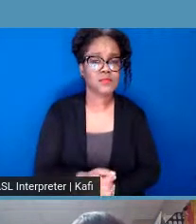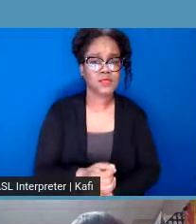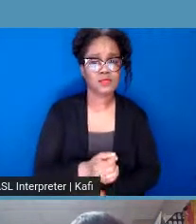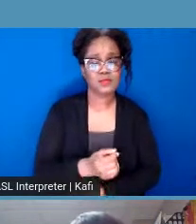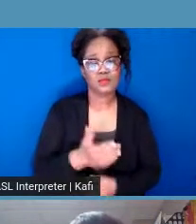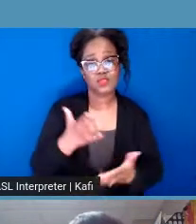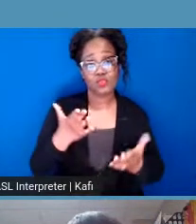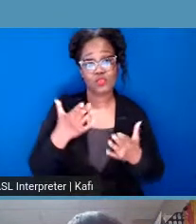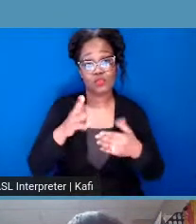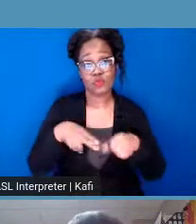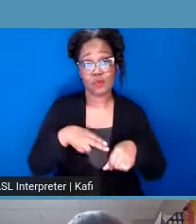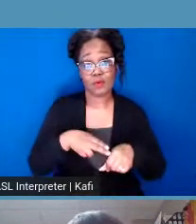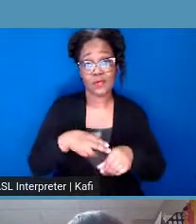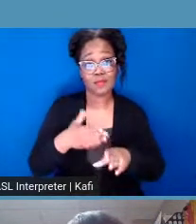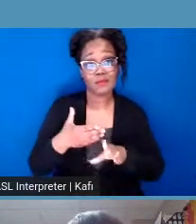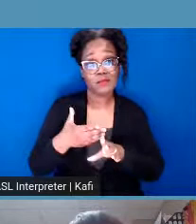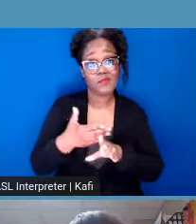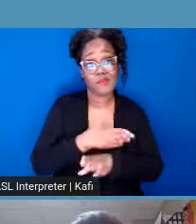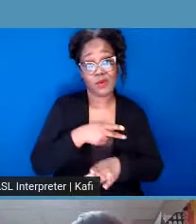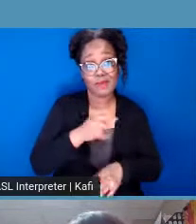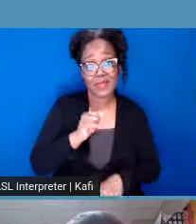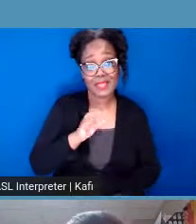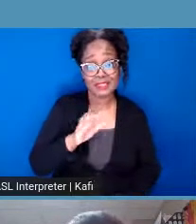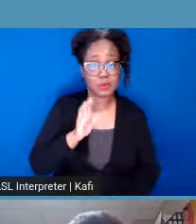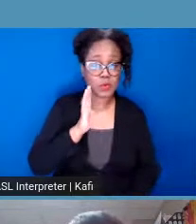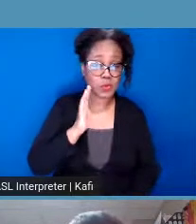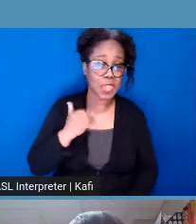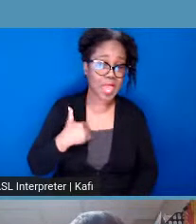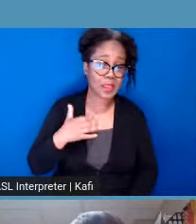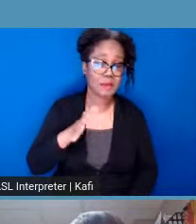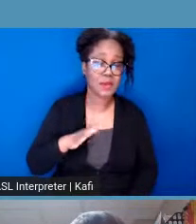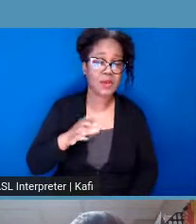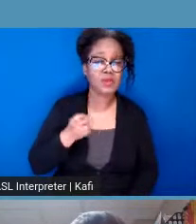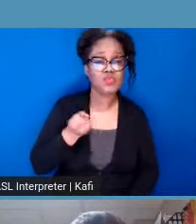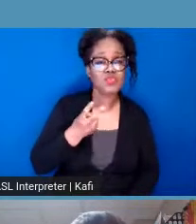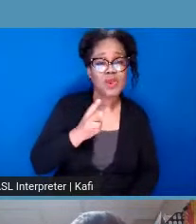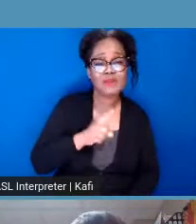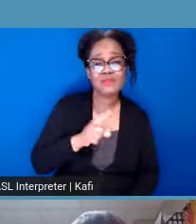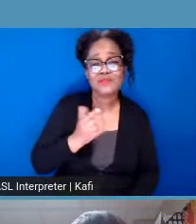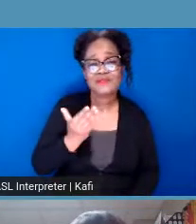to 15 exhibitions a year, lots of in-person